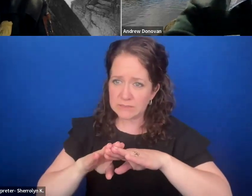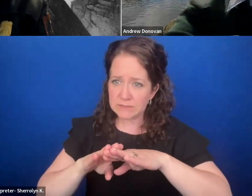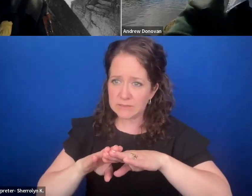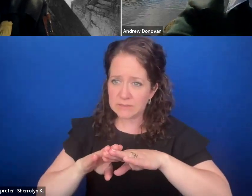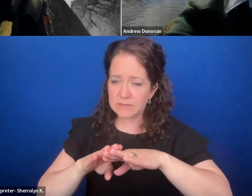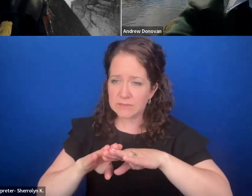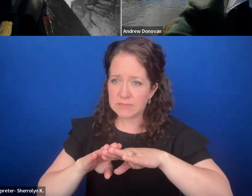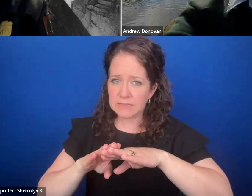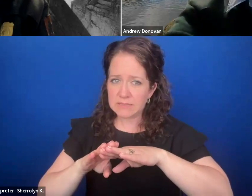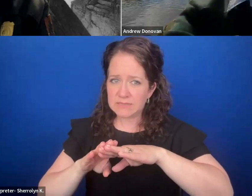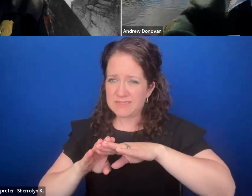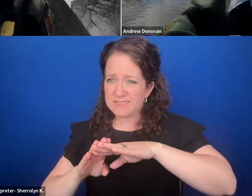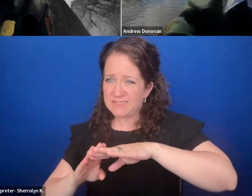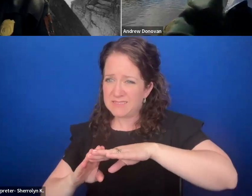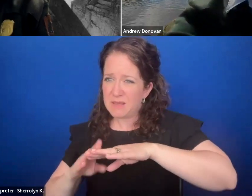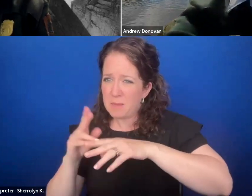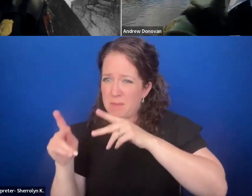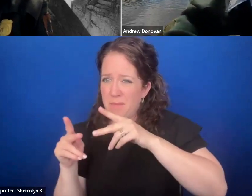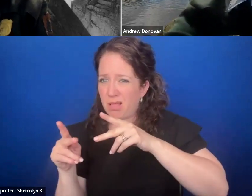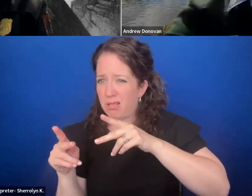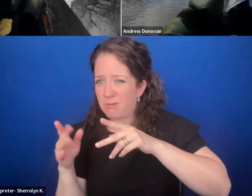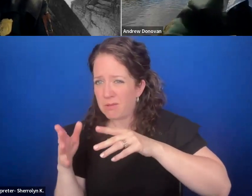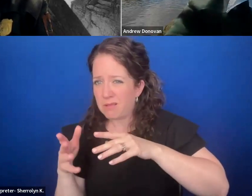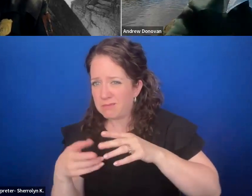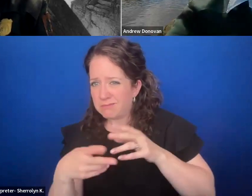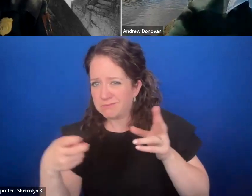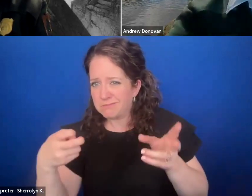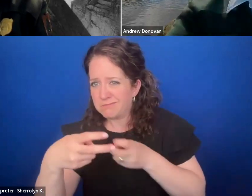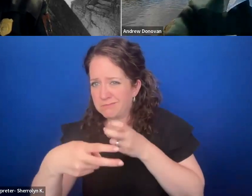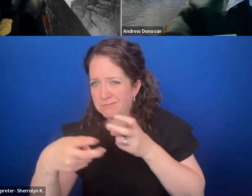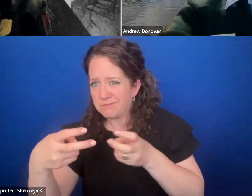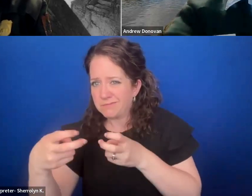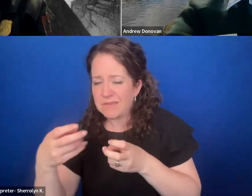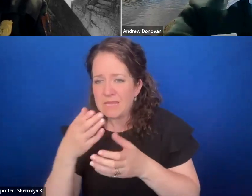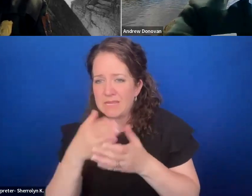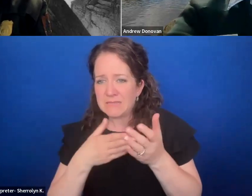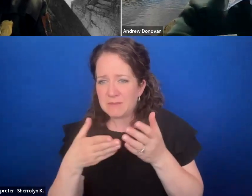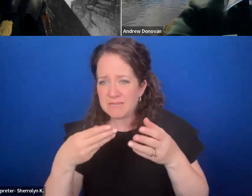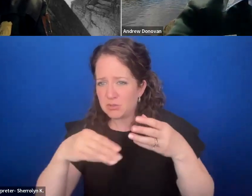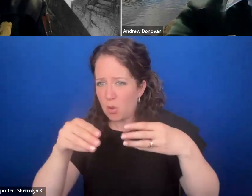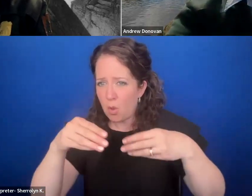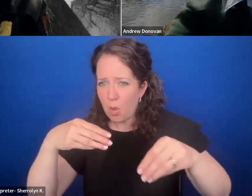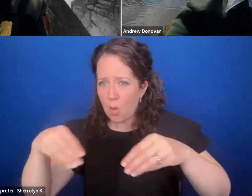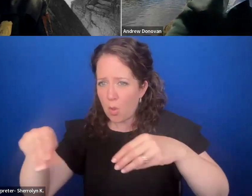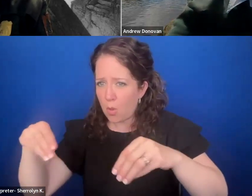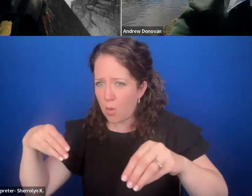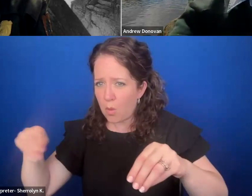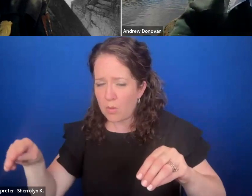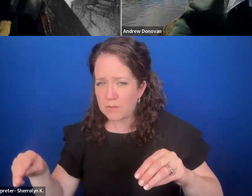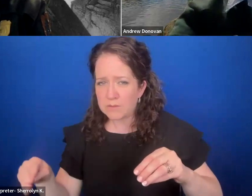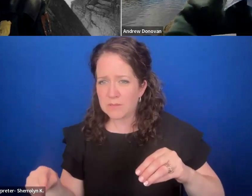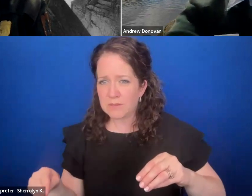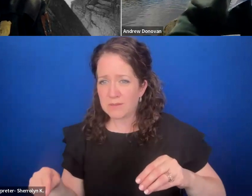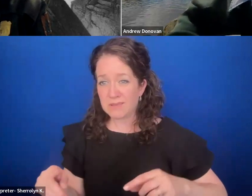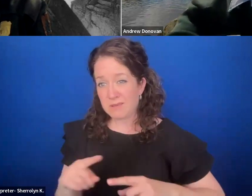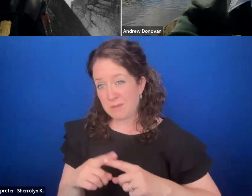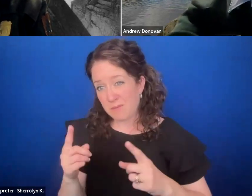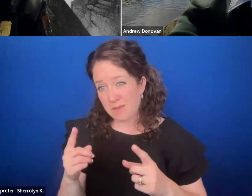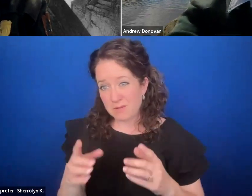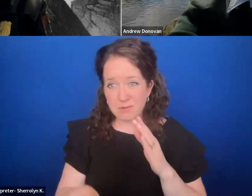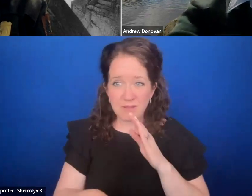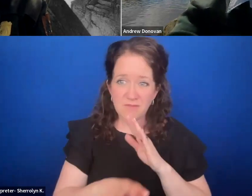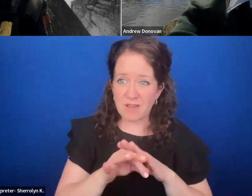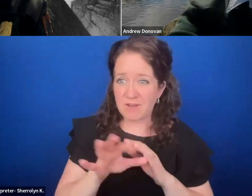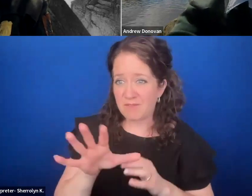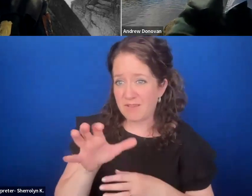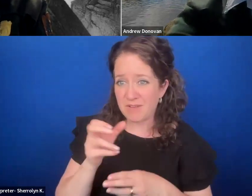it gets scavenged a bit. You know, some of the pieces are being sold off, but other pieces, like I said, a 500-pound hammerhead just sits